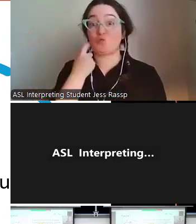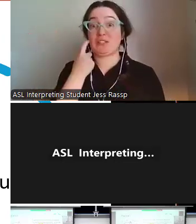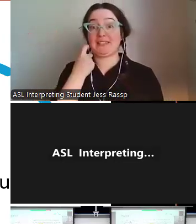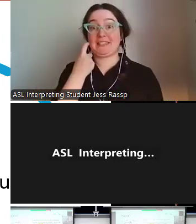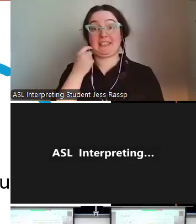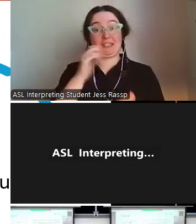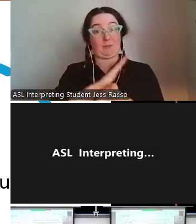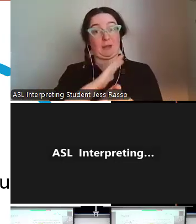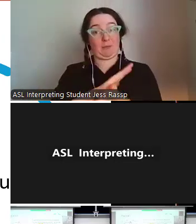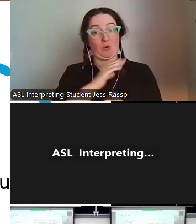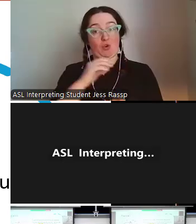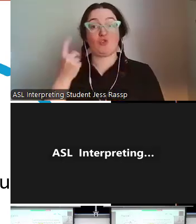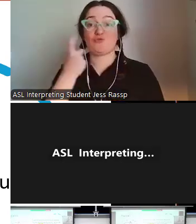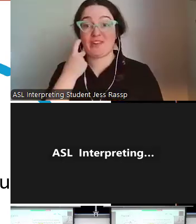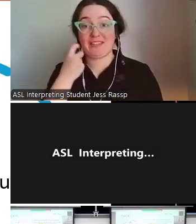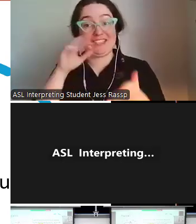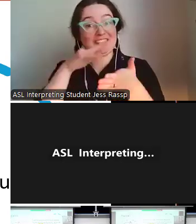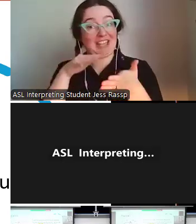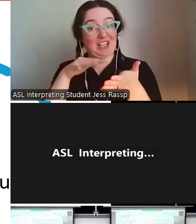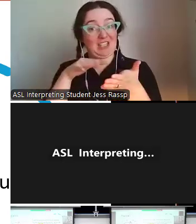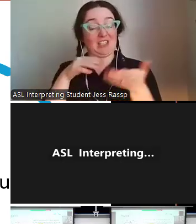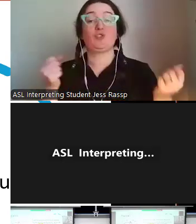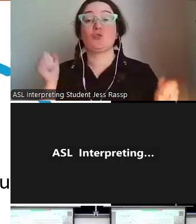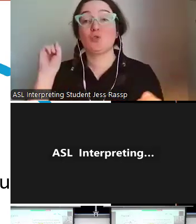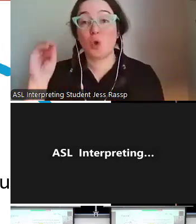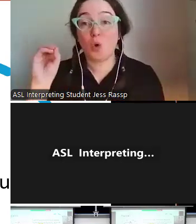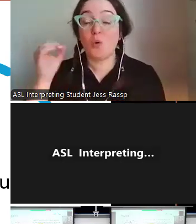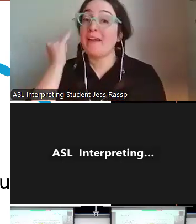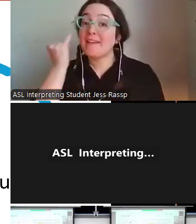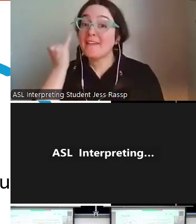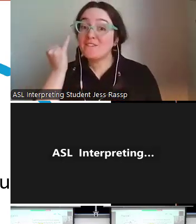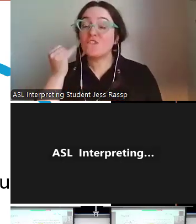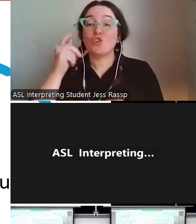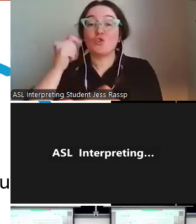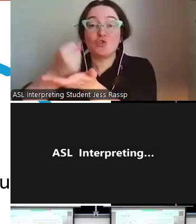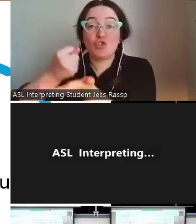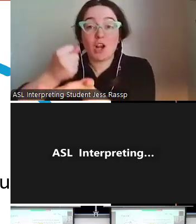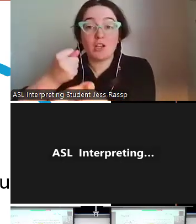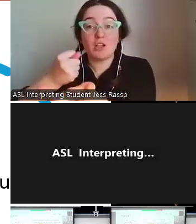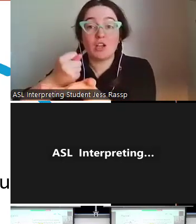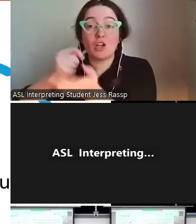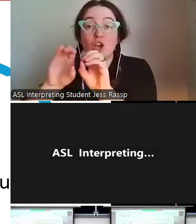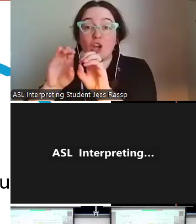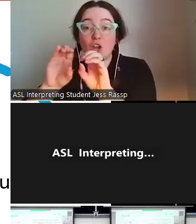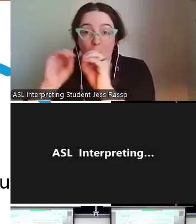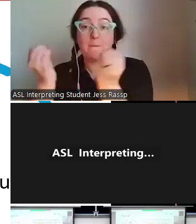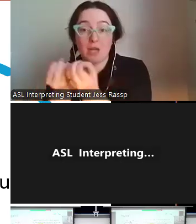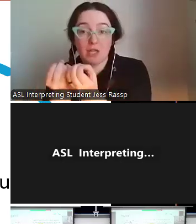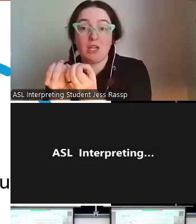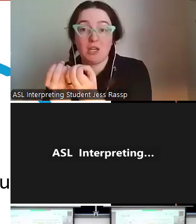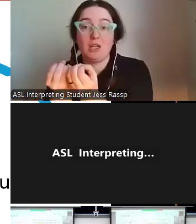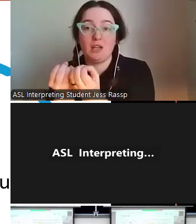the problem is if a drug company is on this path, that's all gonna be kind of